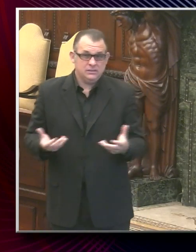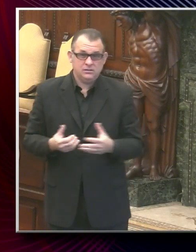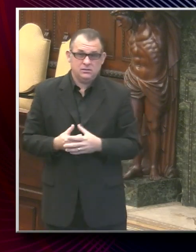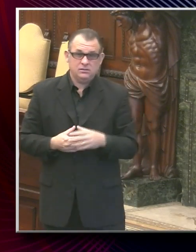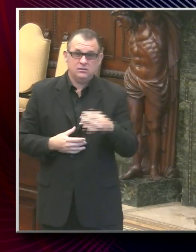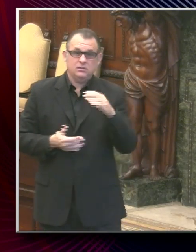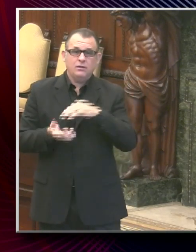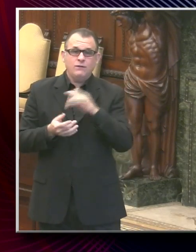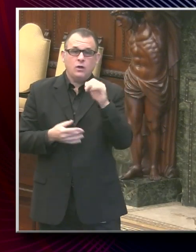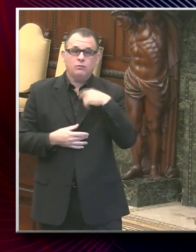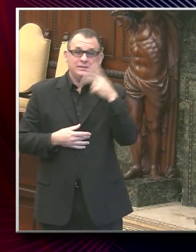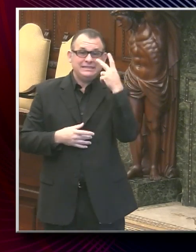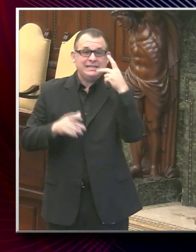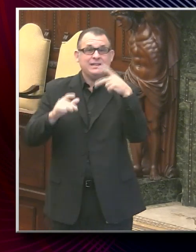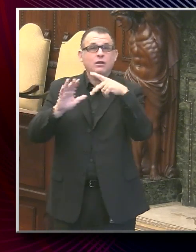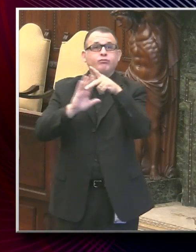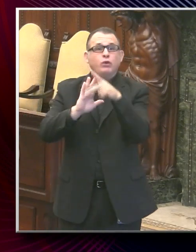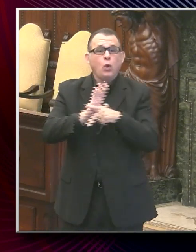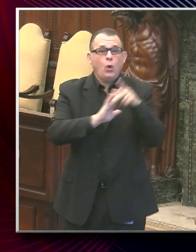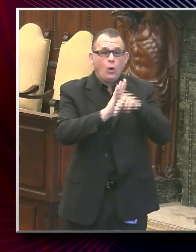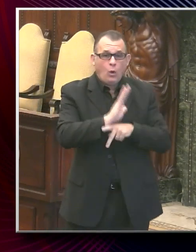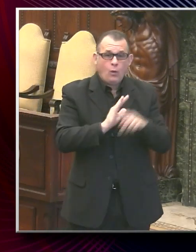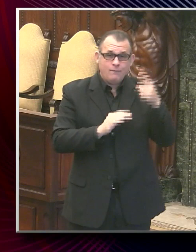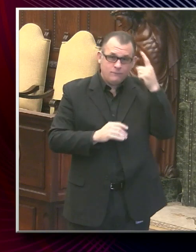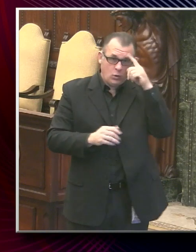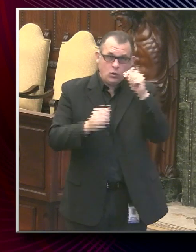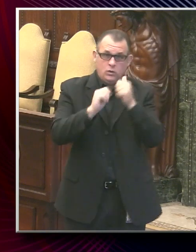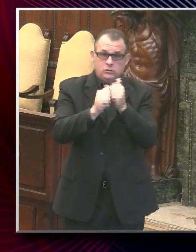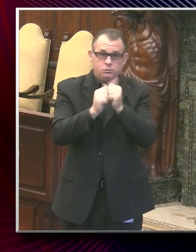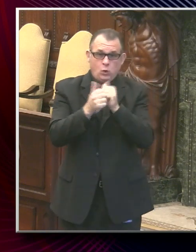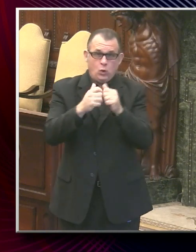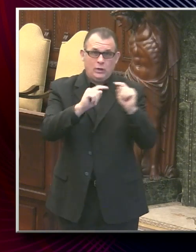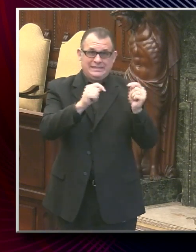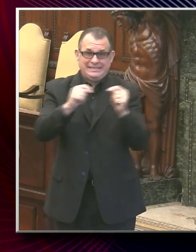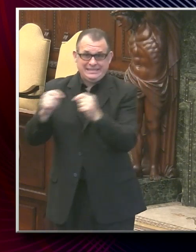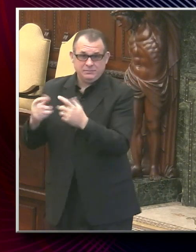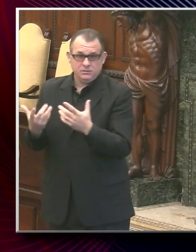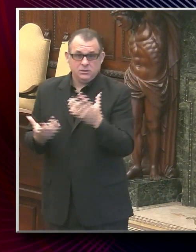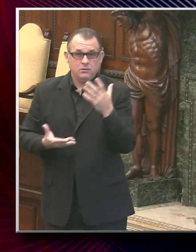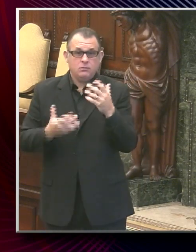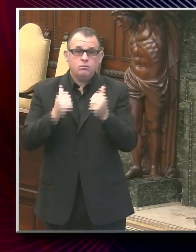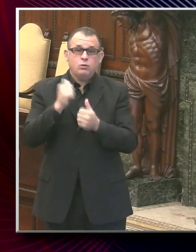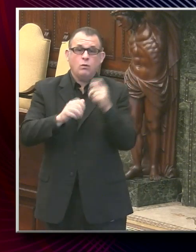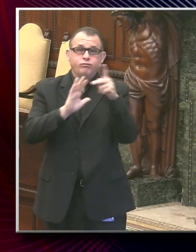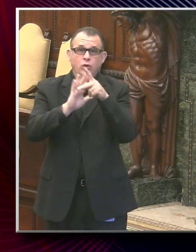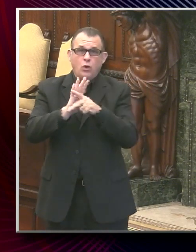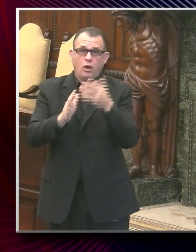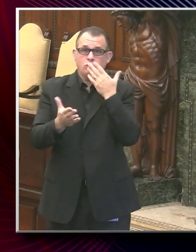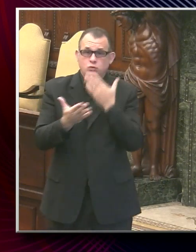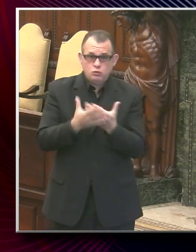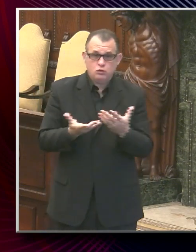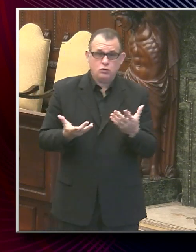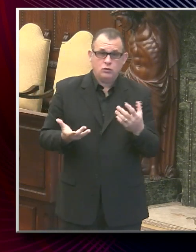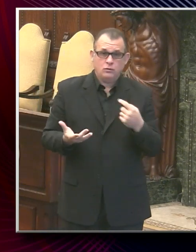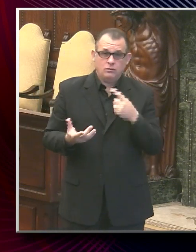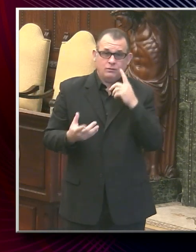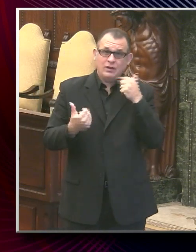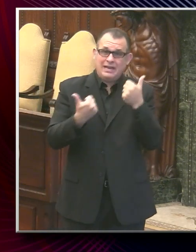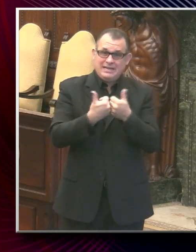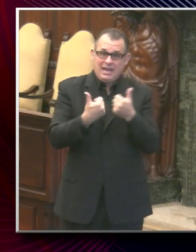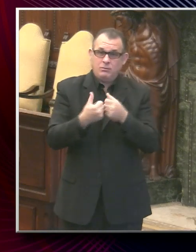seen protocols for all the major sports leagues, and all of their protocols look pretty good. I do think that games can be